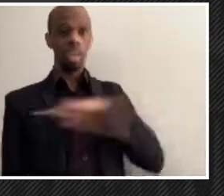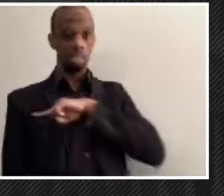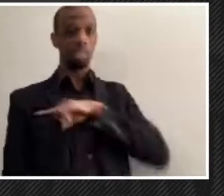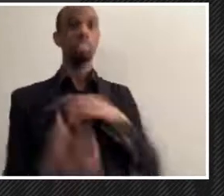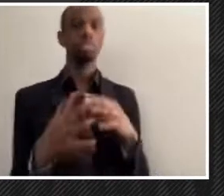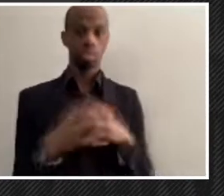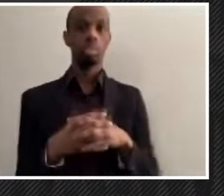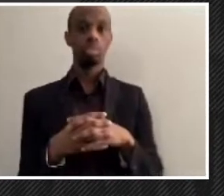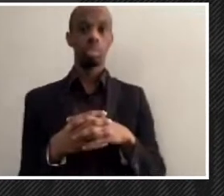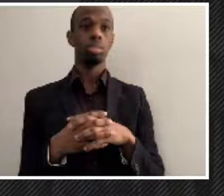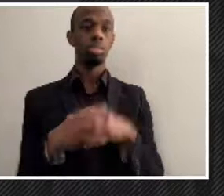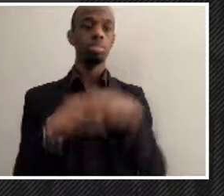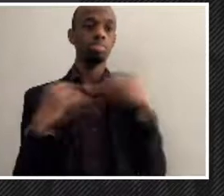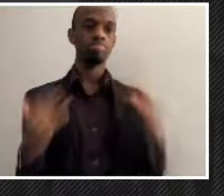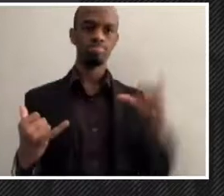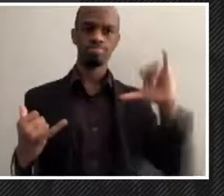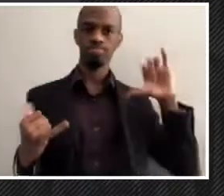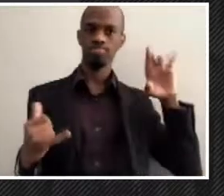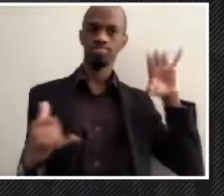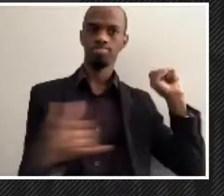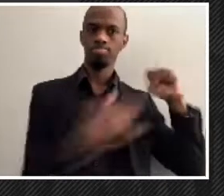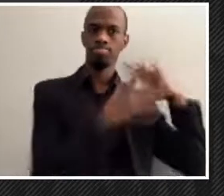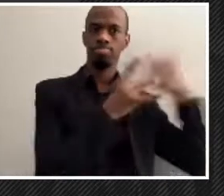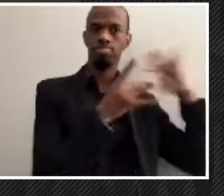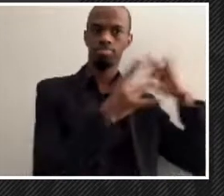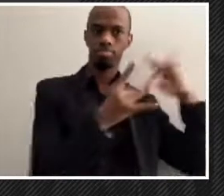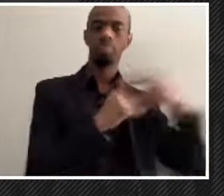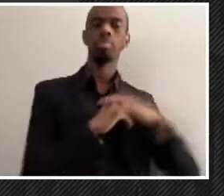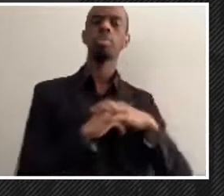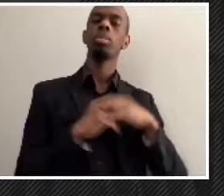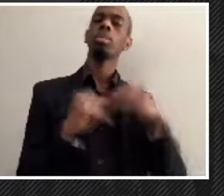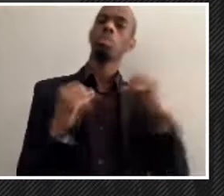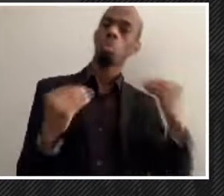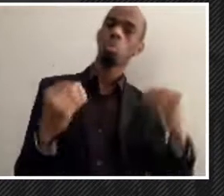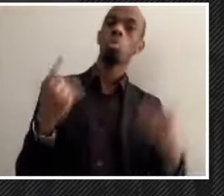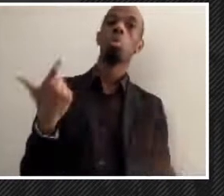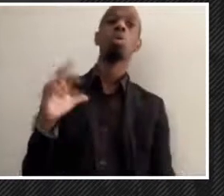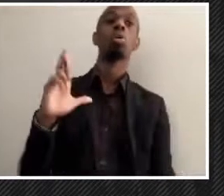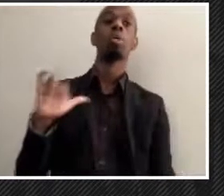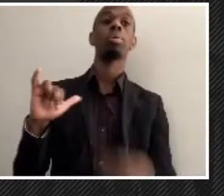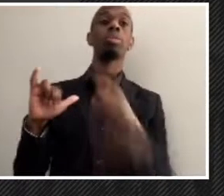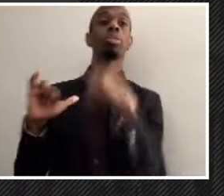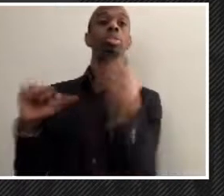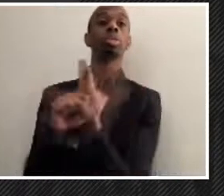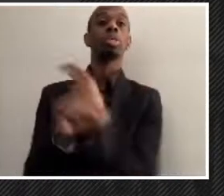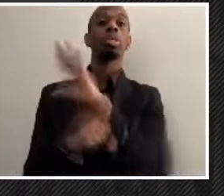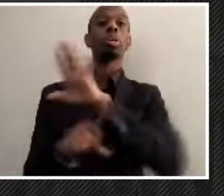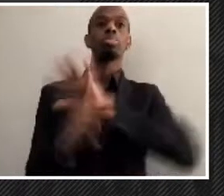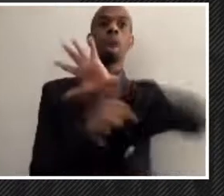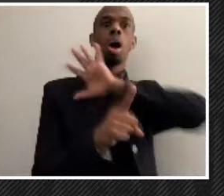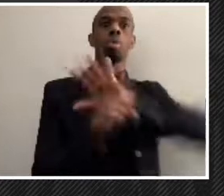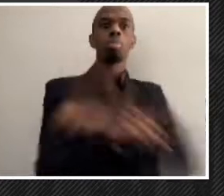You're using your platform and you're making impact and change. Especially on situations, and I'm pivoting to our next question.